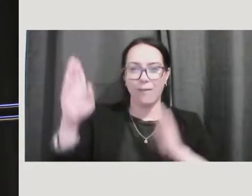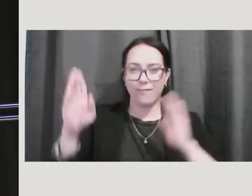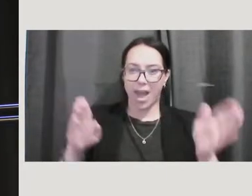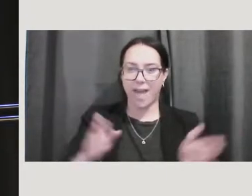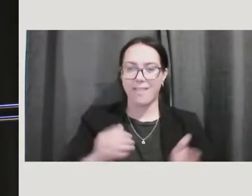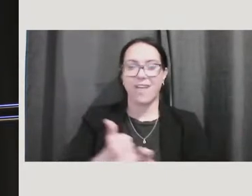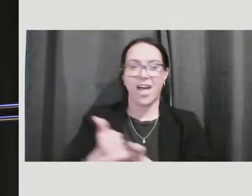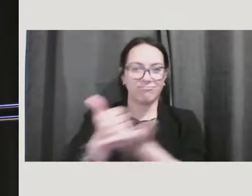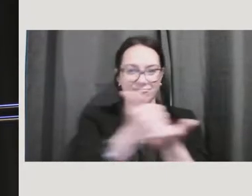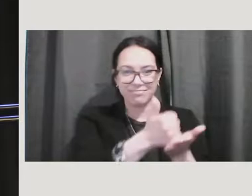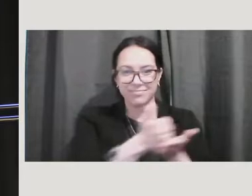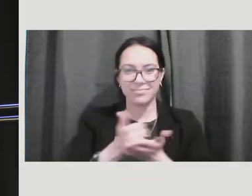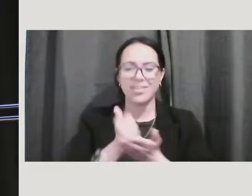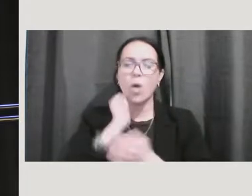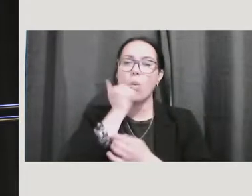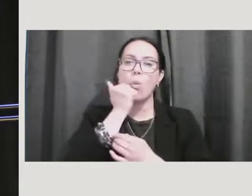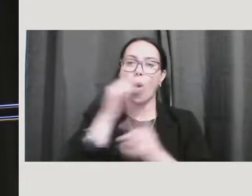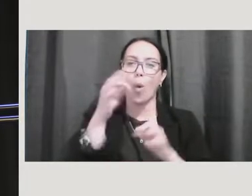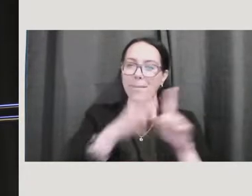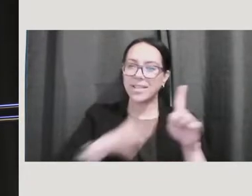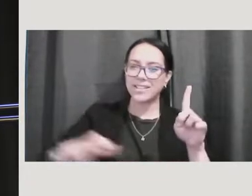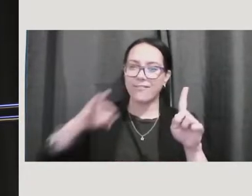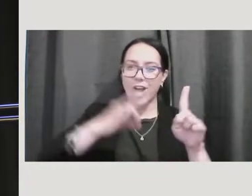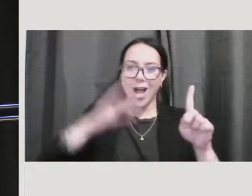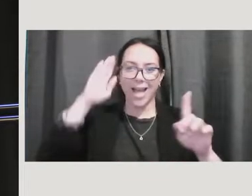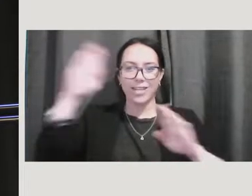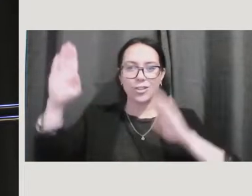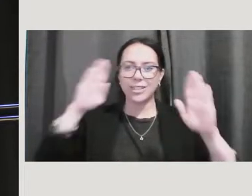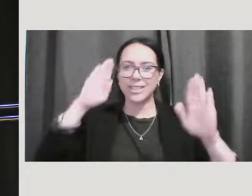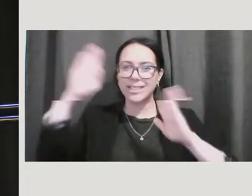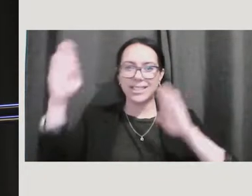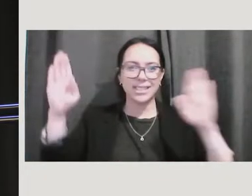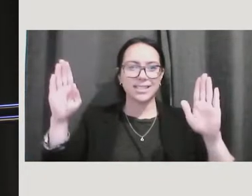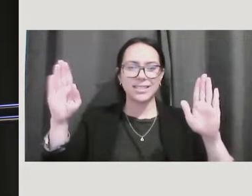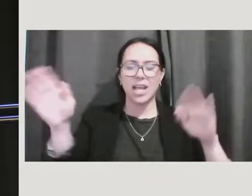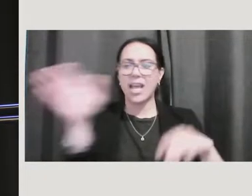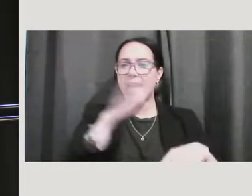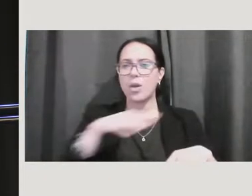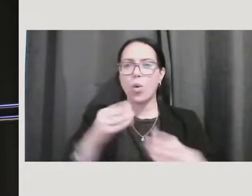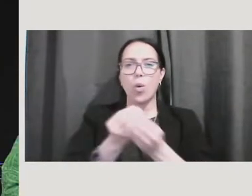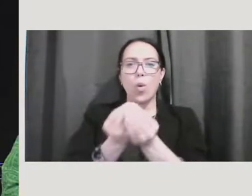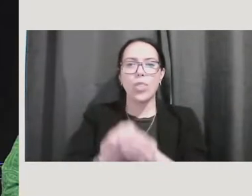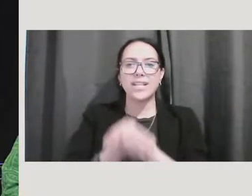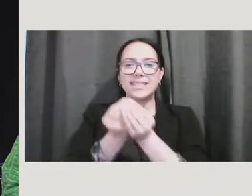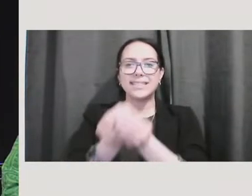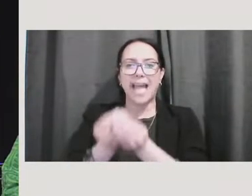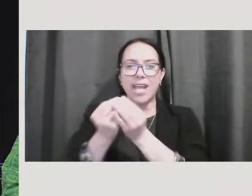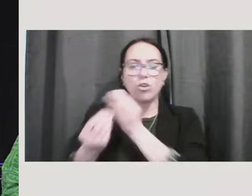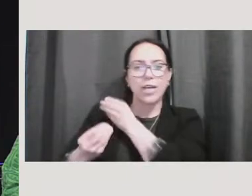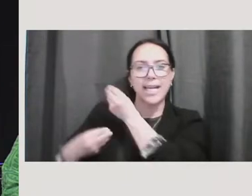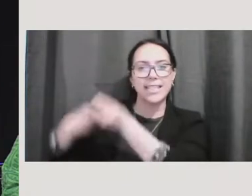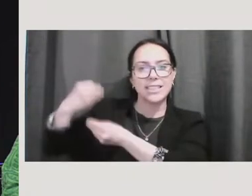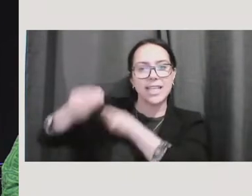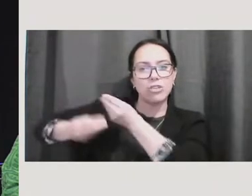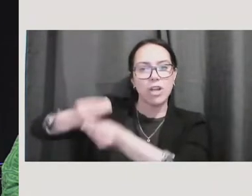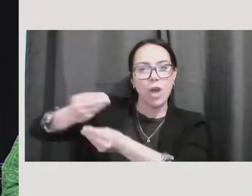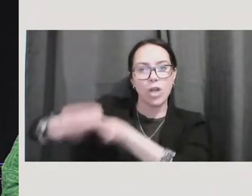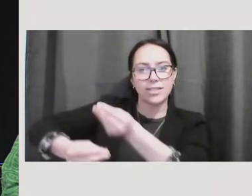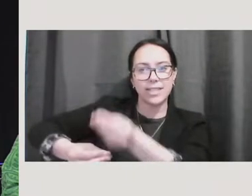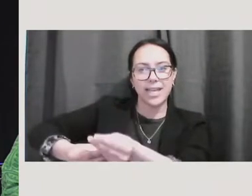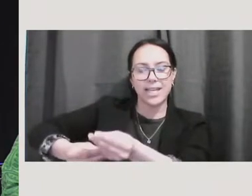uh and warm Pacific ratings and all the sacred genealogies and histories and languages and cultures